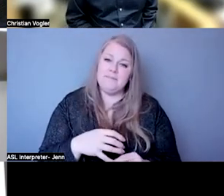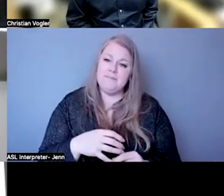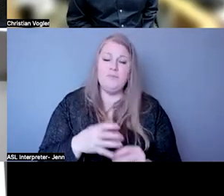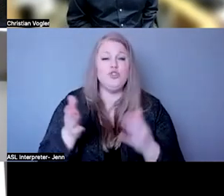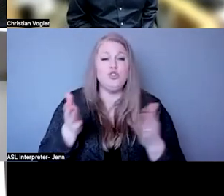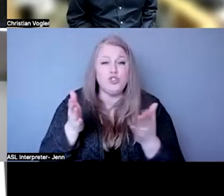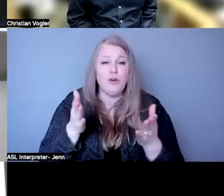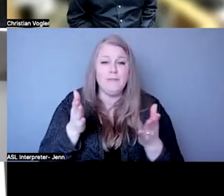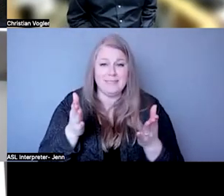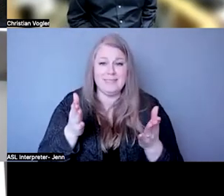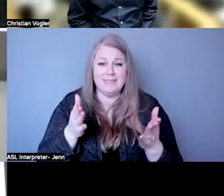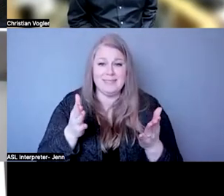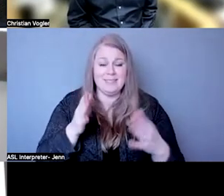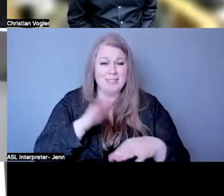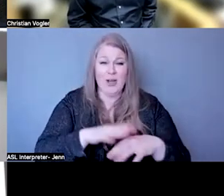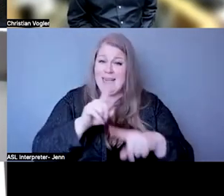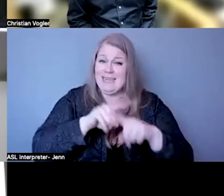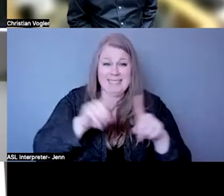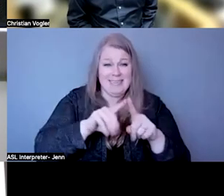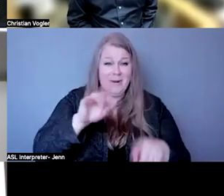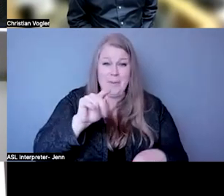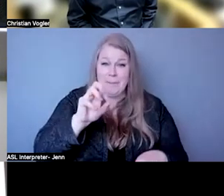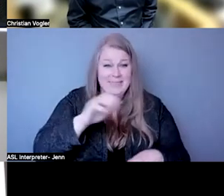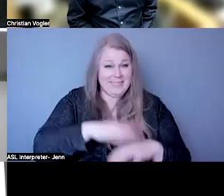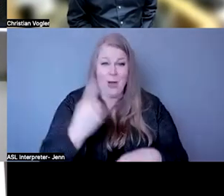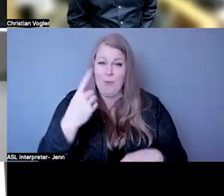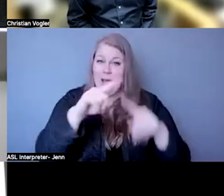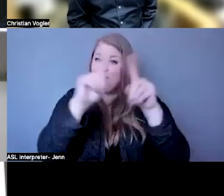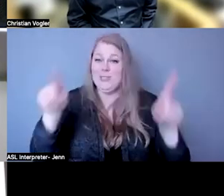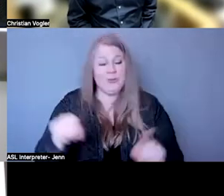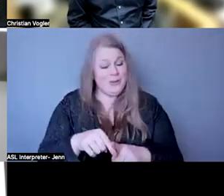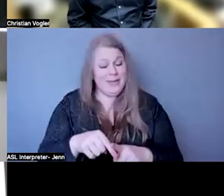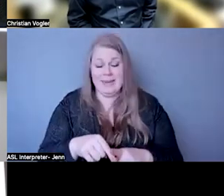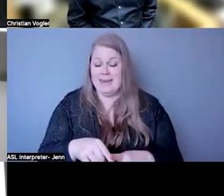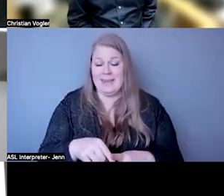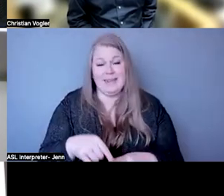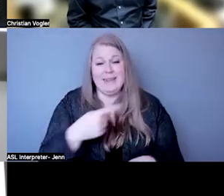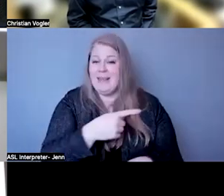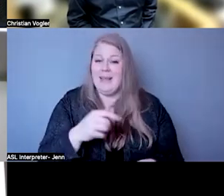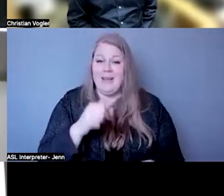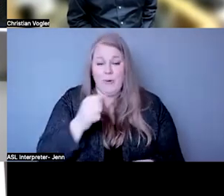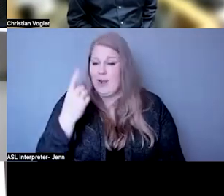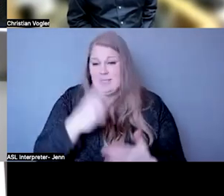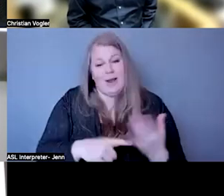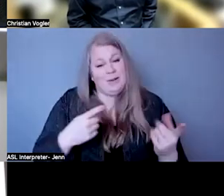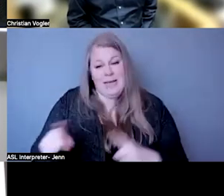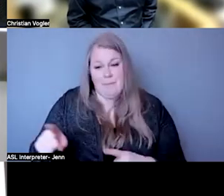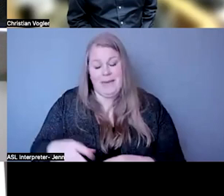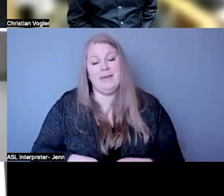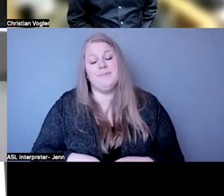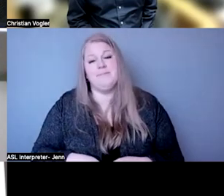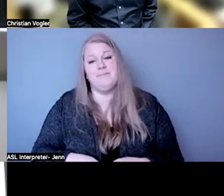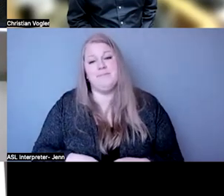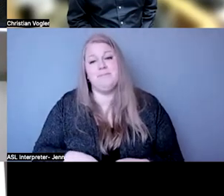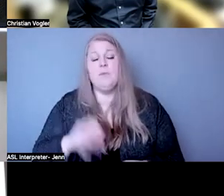services that are all on just different buttons on one screen, they're going to not understand what's happening. The other thing is we could tell them,